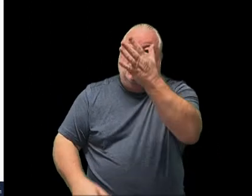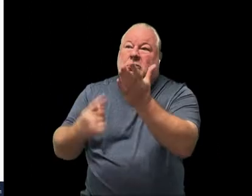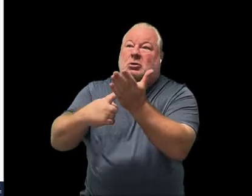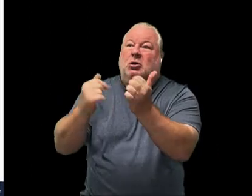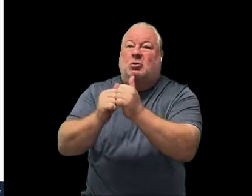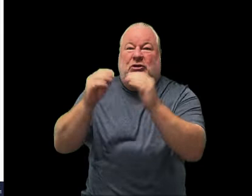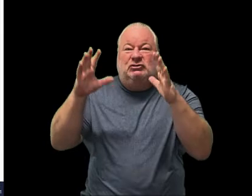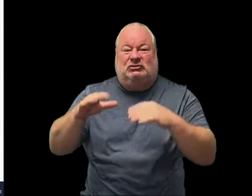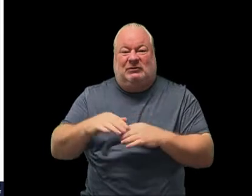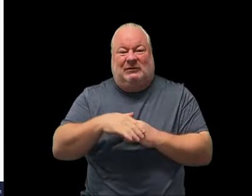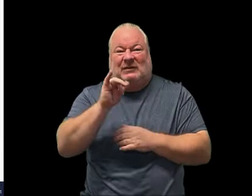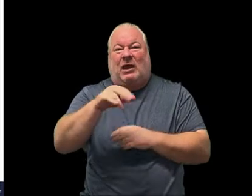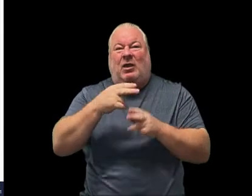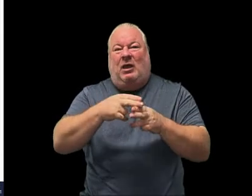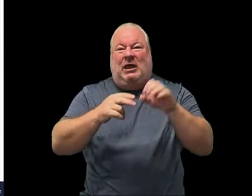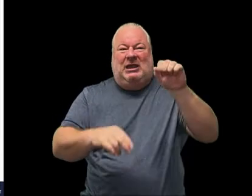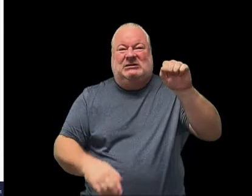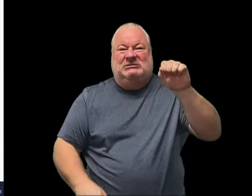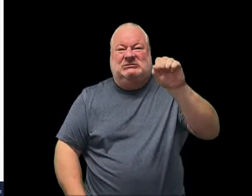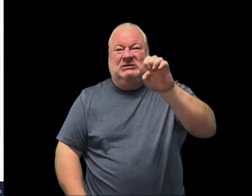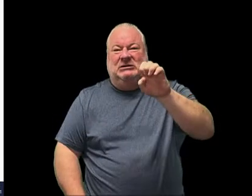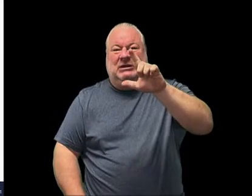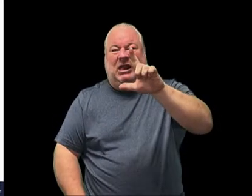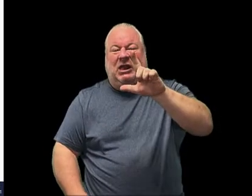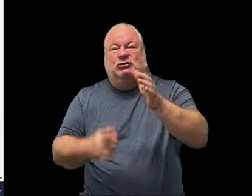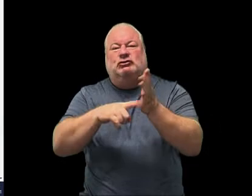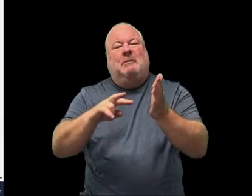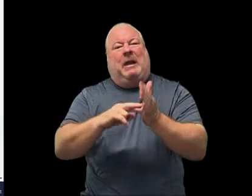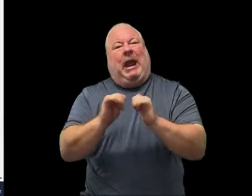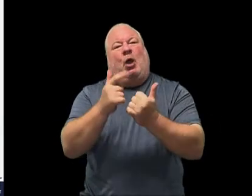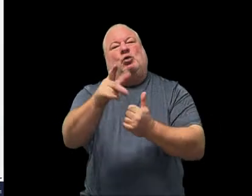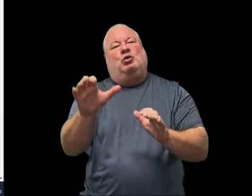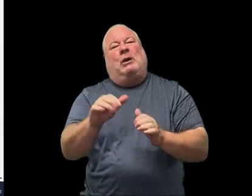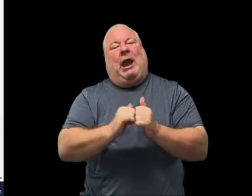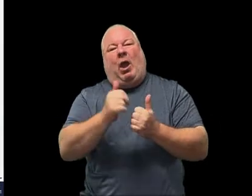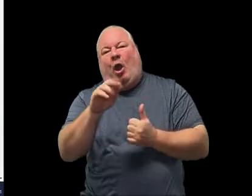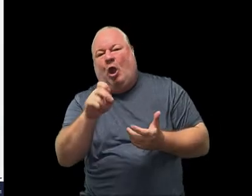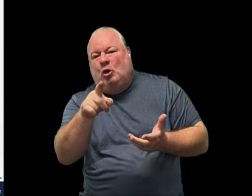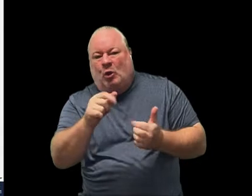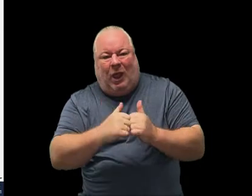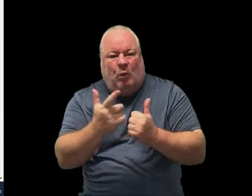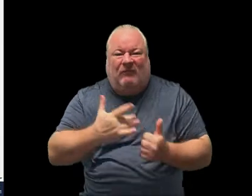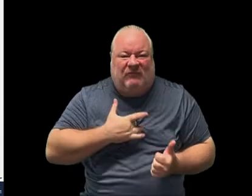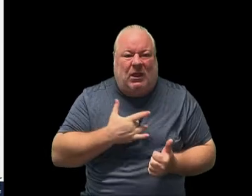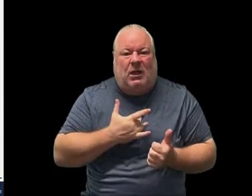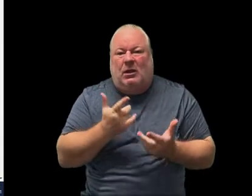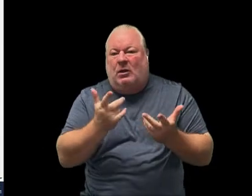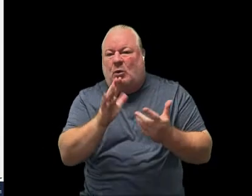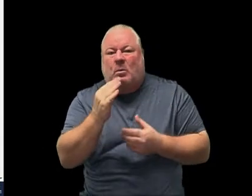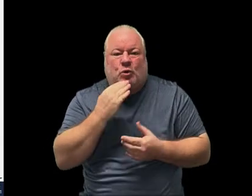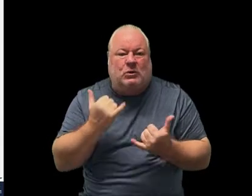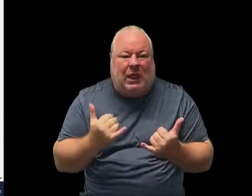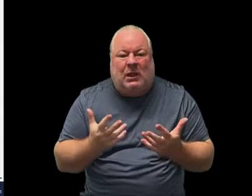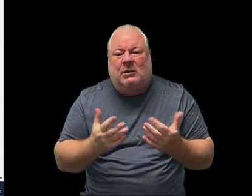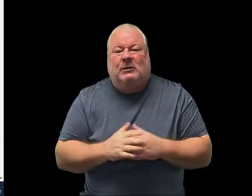new SEL check. How are you doing? And so with that, let's take a look at how